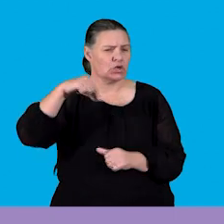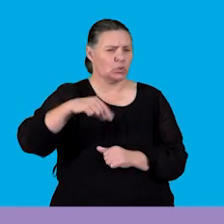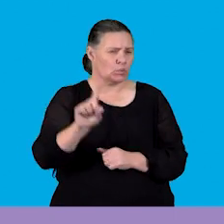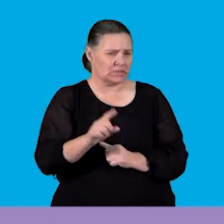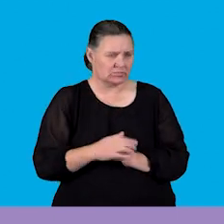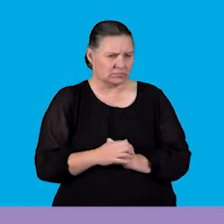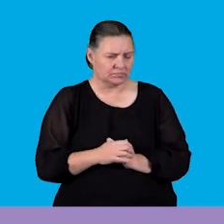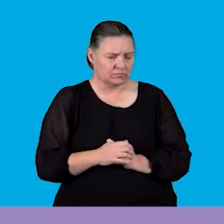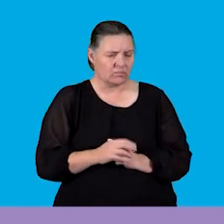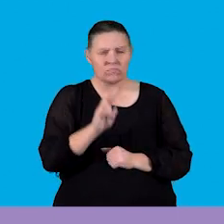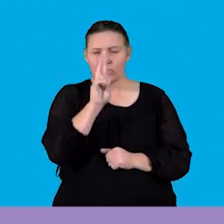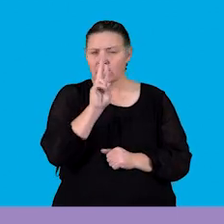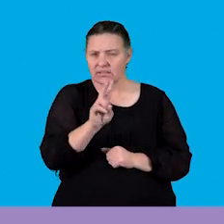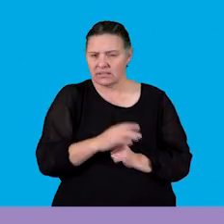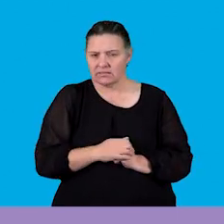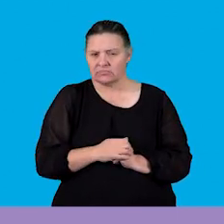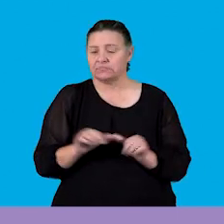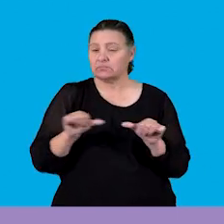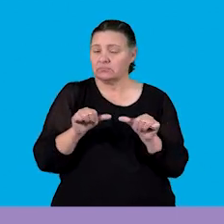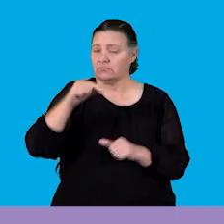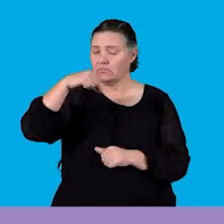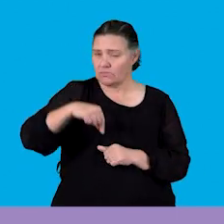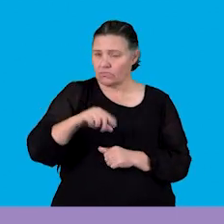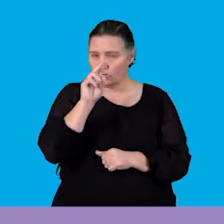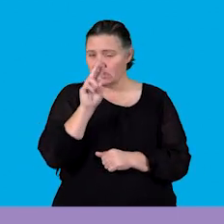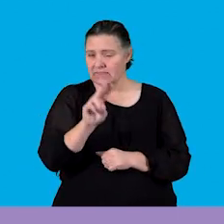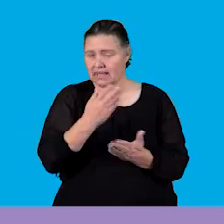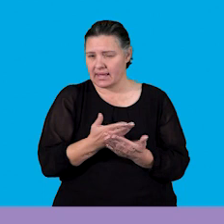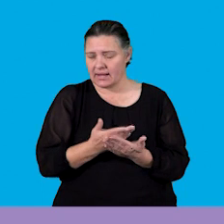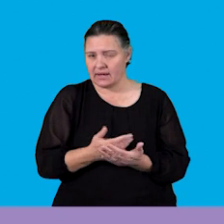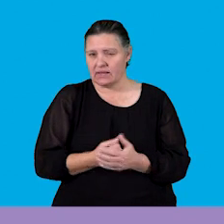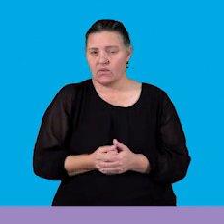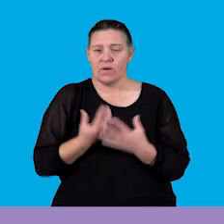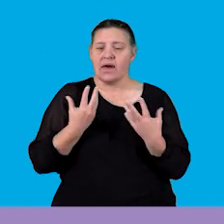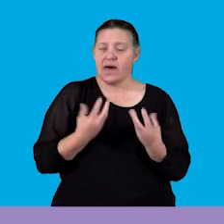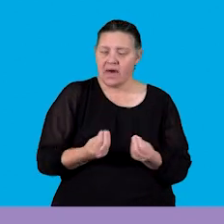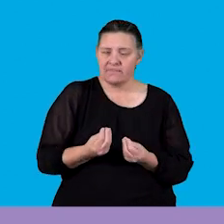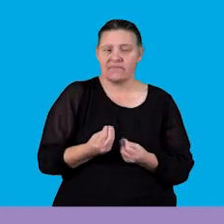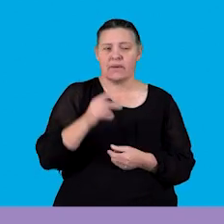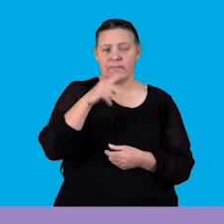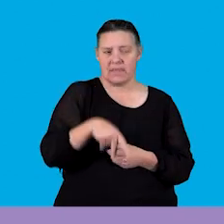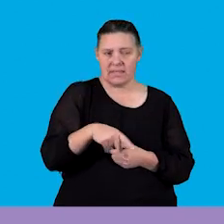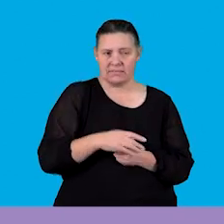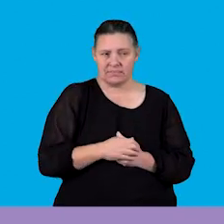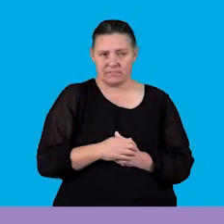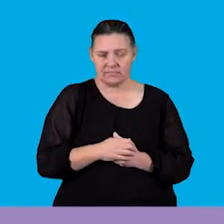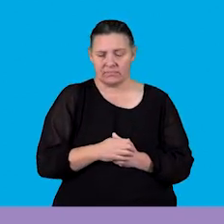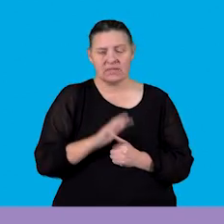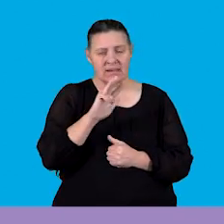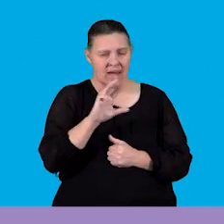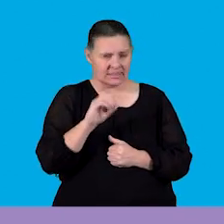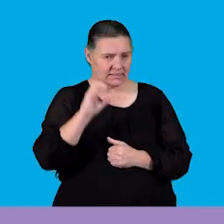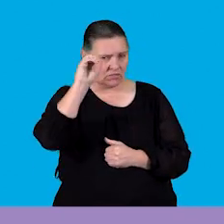about the size of Q? Now, as you can see there, with the size of Q, we can see that we have angle